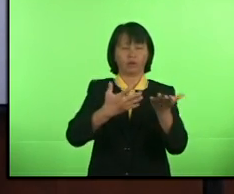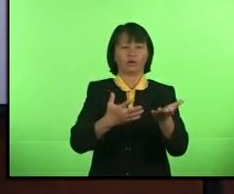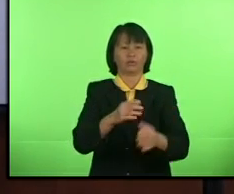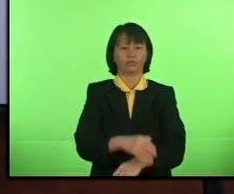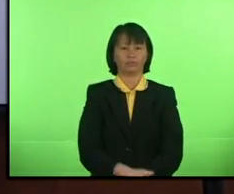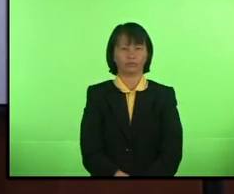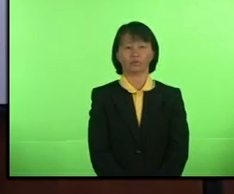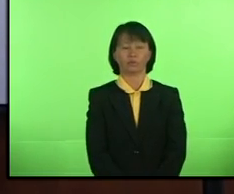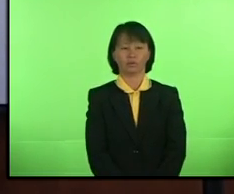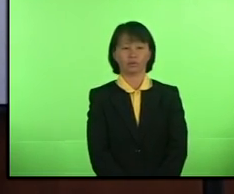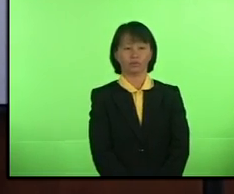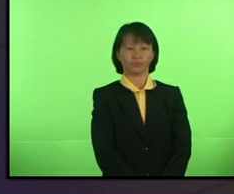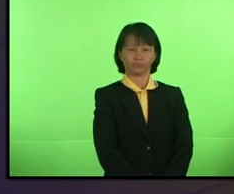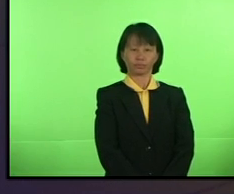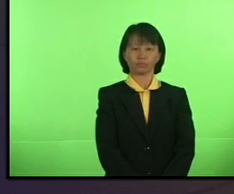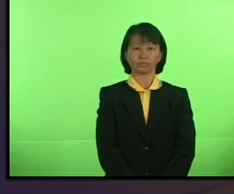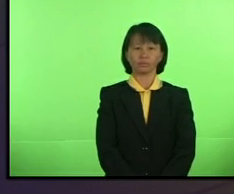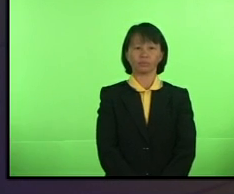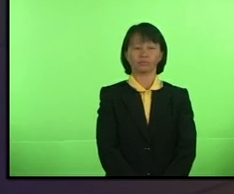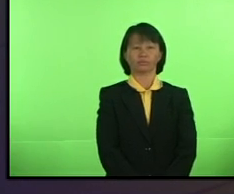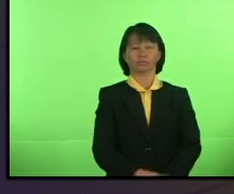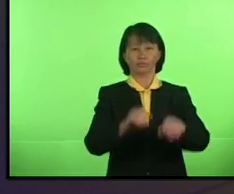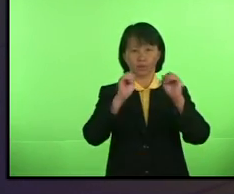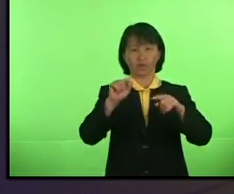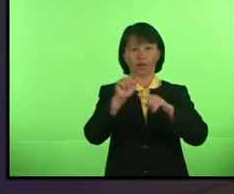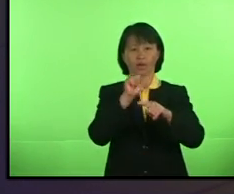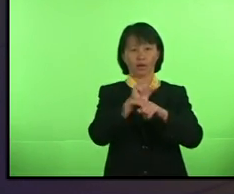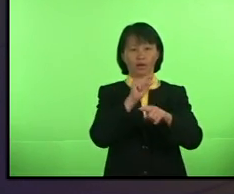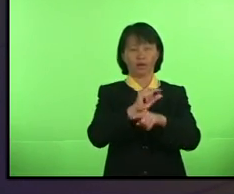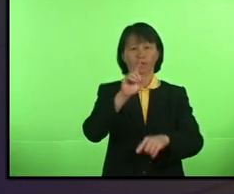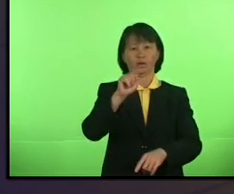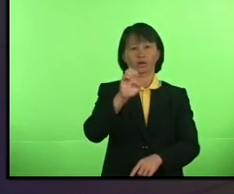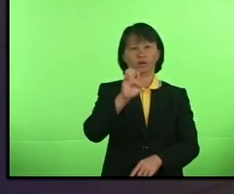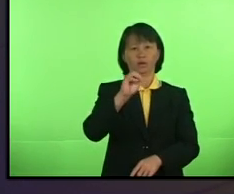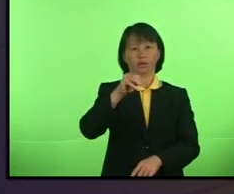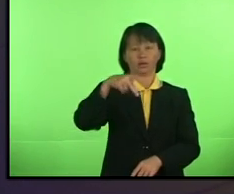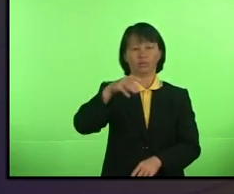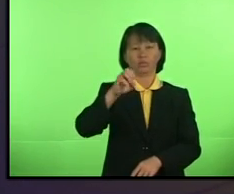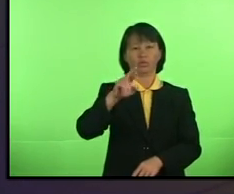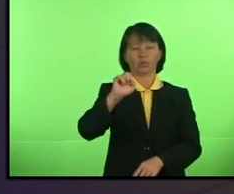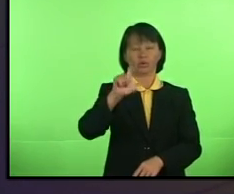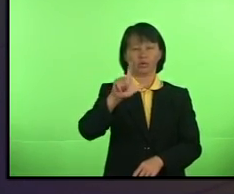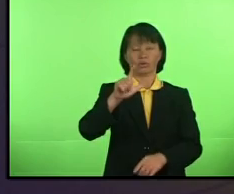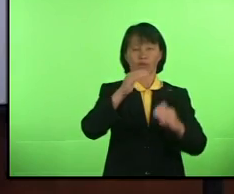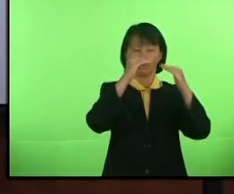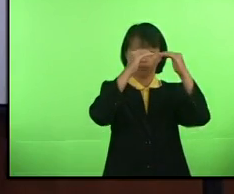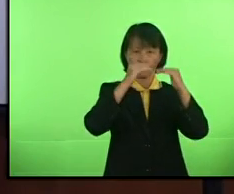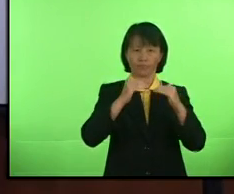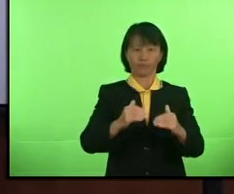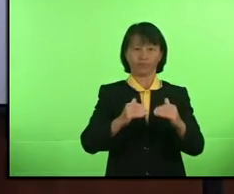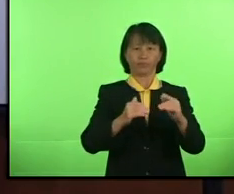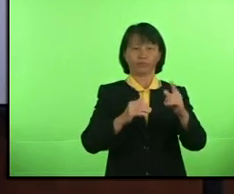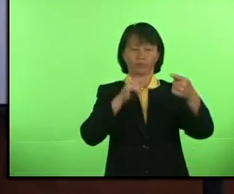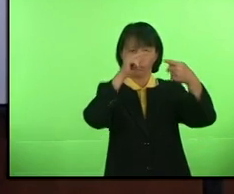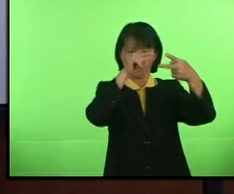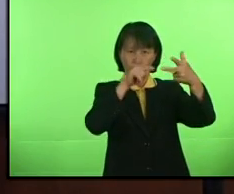those? The first one, you can use the temporal sequential style. The points of